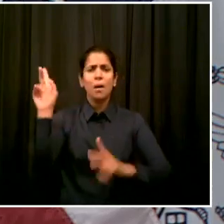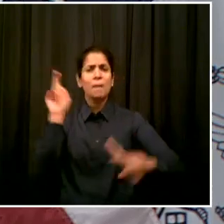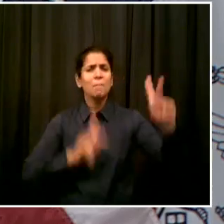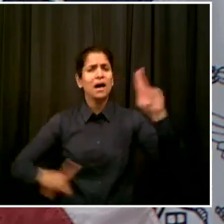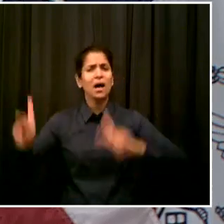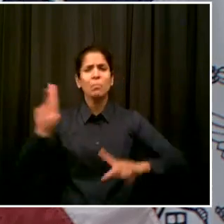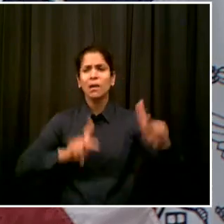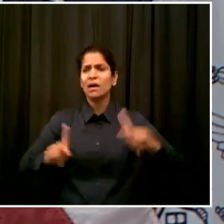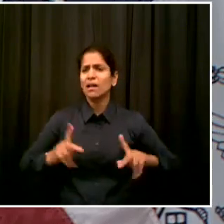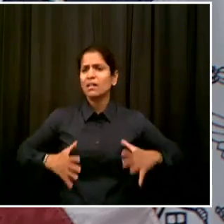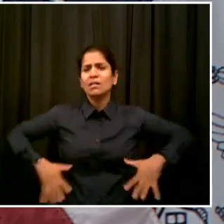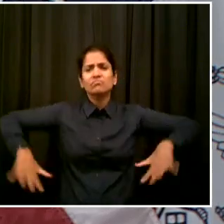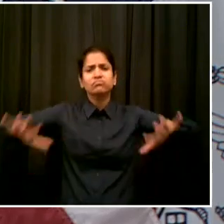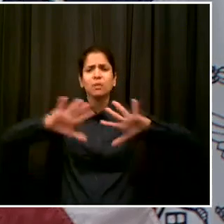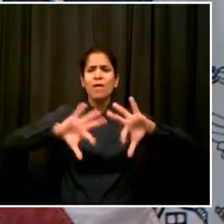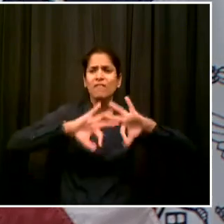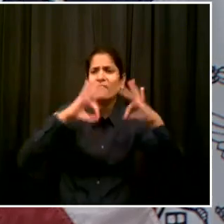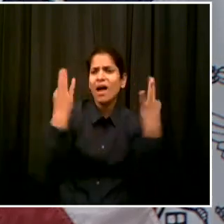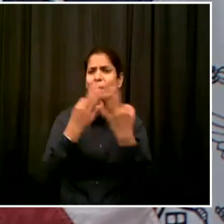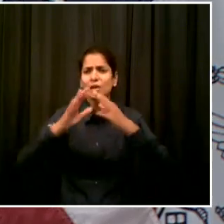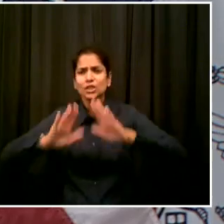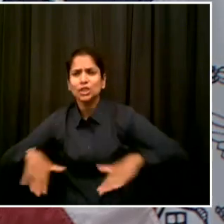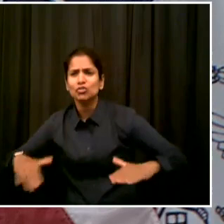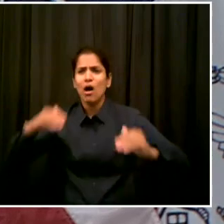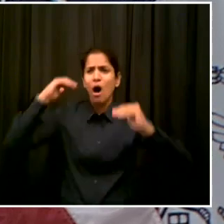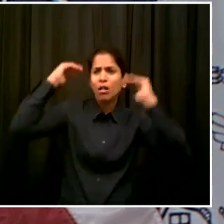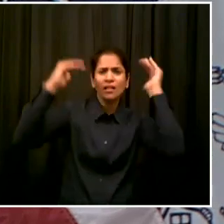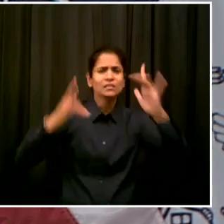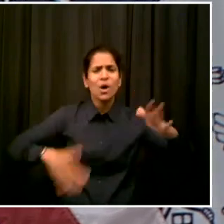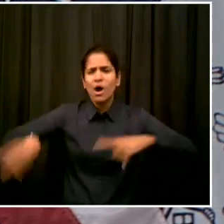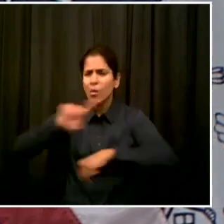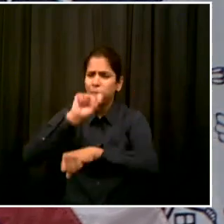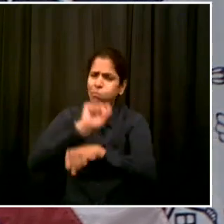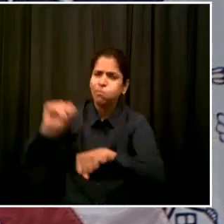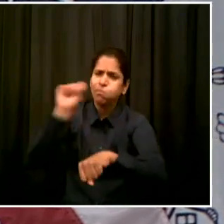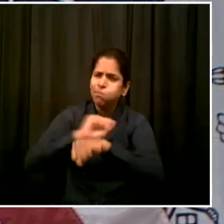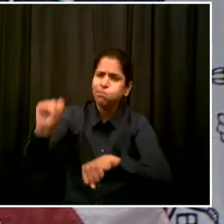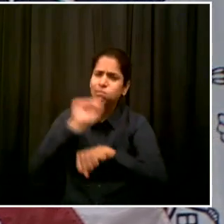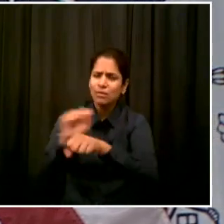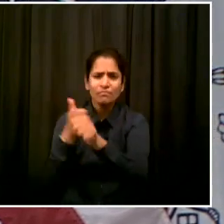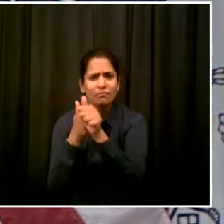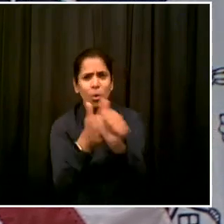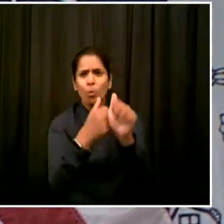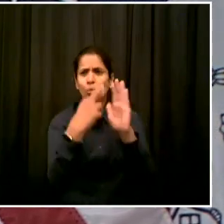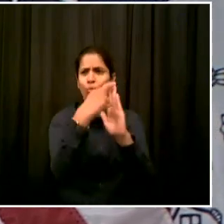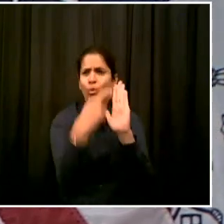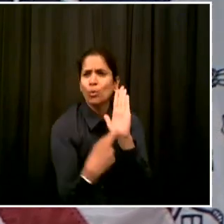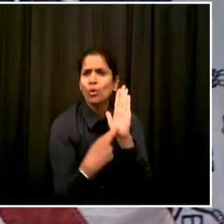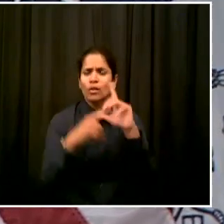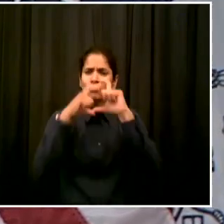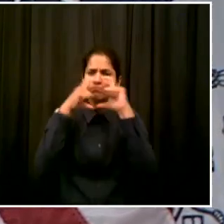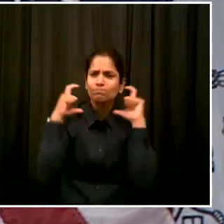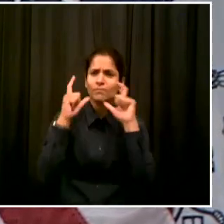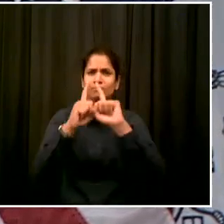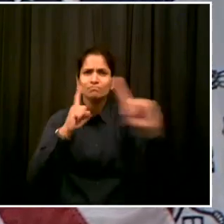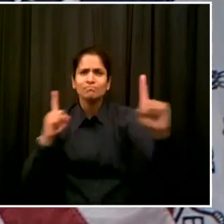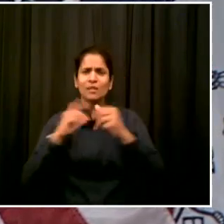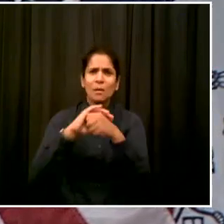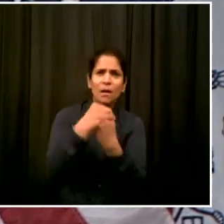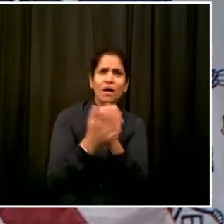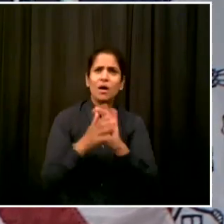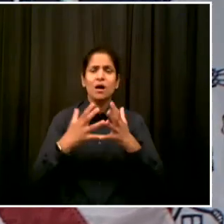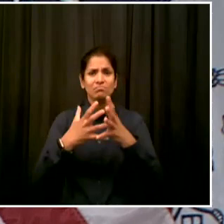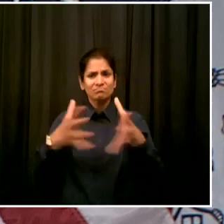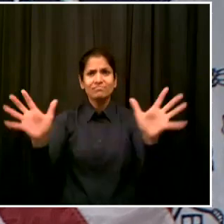to the grassroots and educate people, engage people, that's the way forward. We need to do everything we're supposed to do here at City Hall, but the real